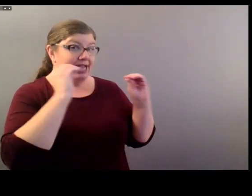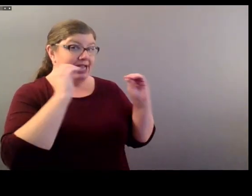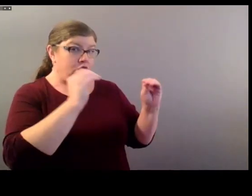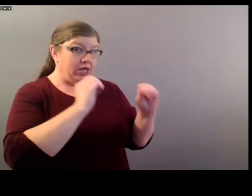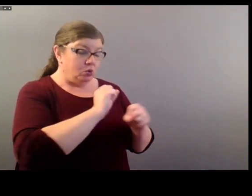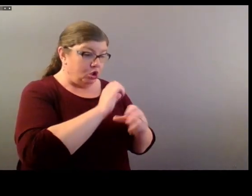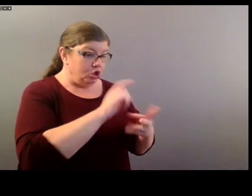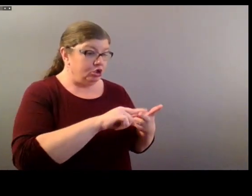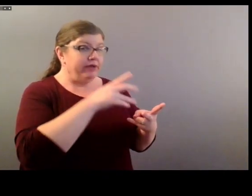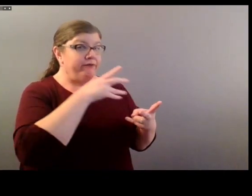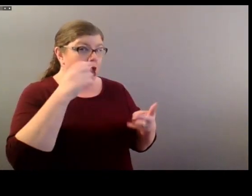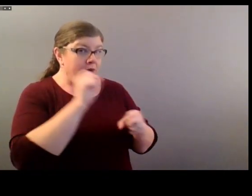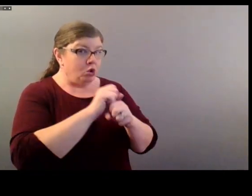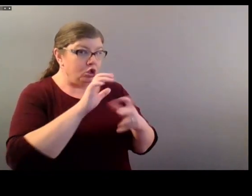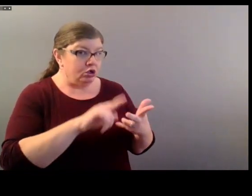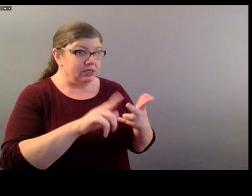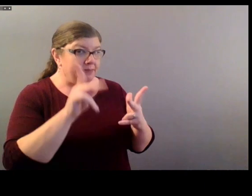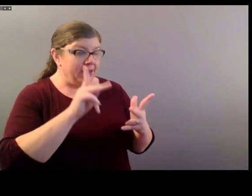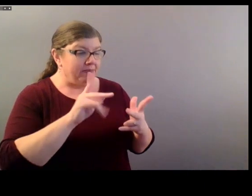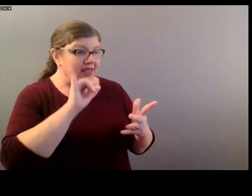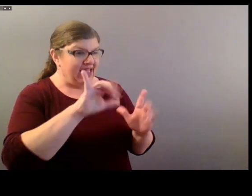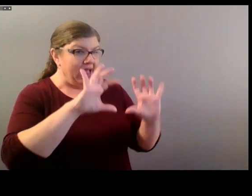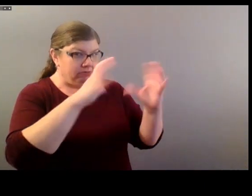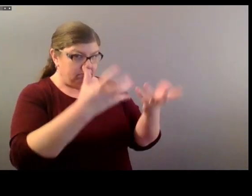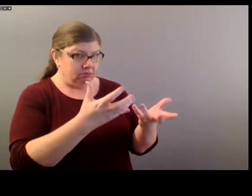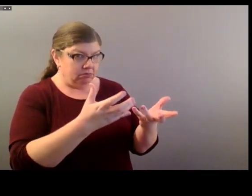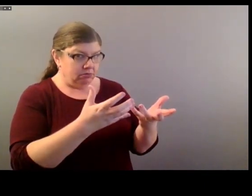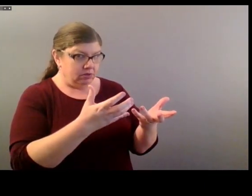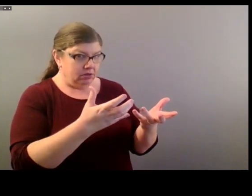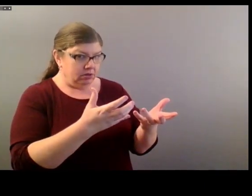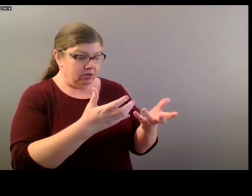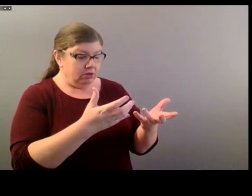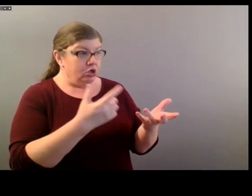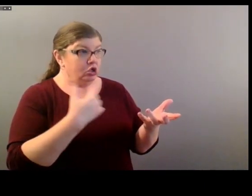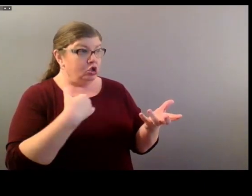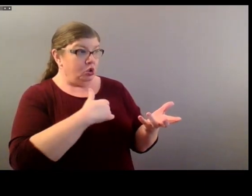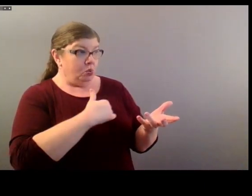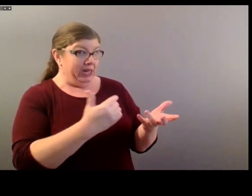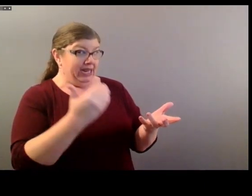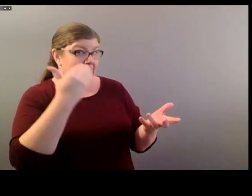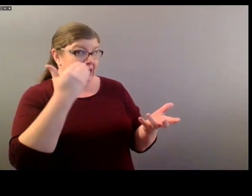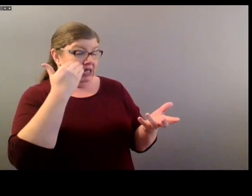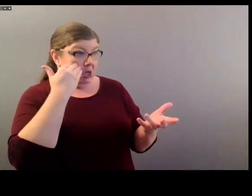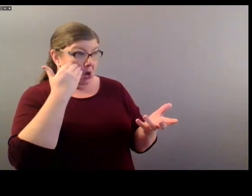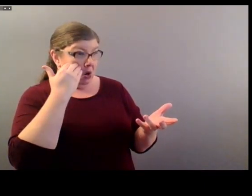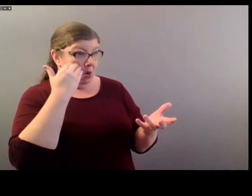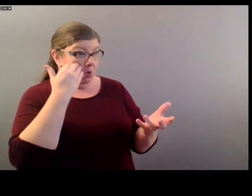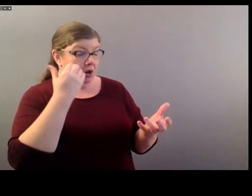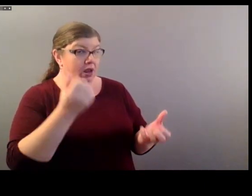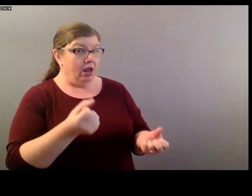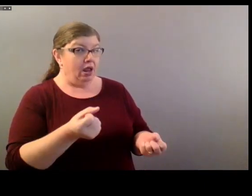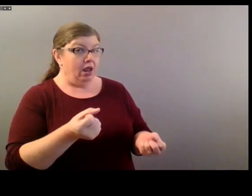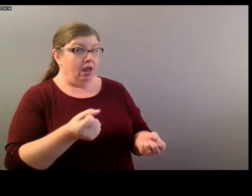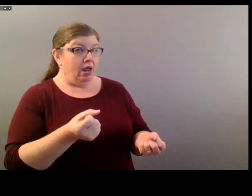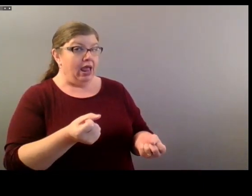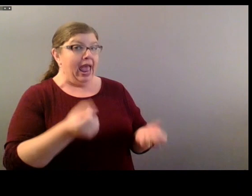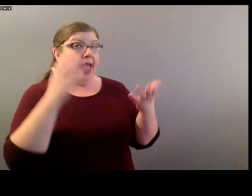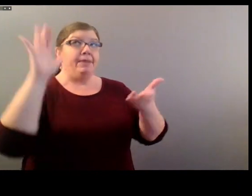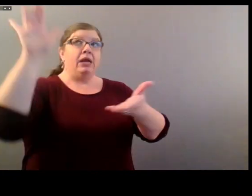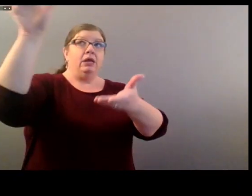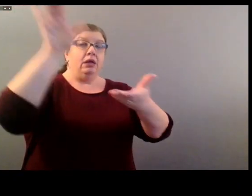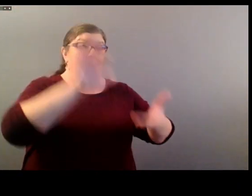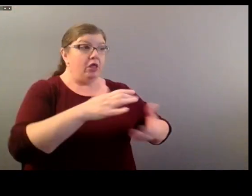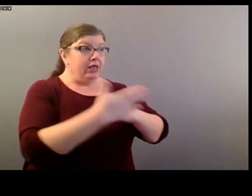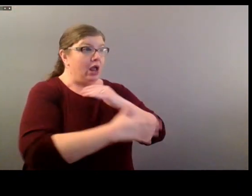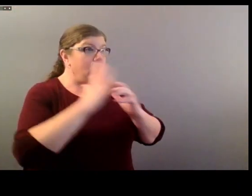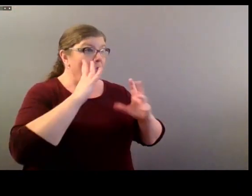workers and those who fall into that current phase 1B. Do we know the amount that the county will be receiving for those mentioned, or